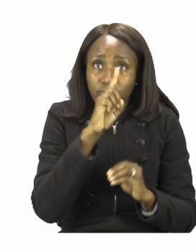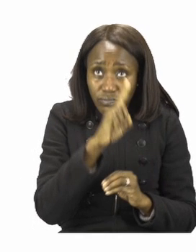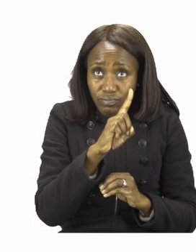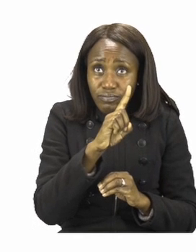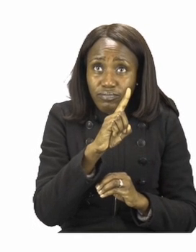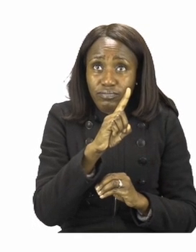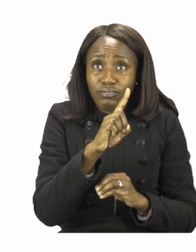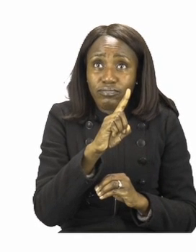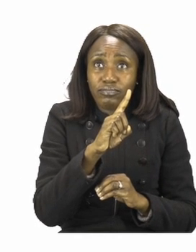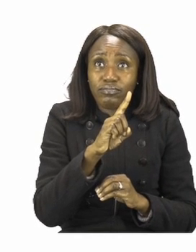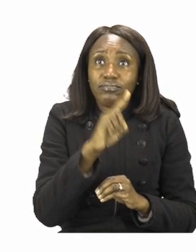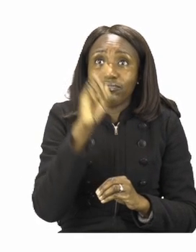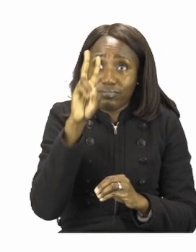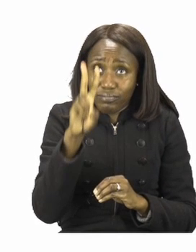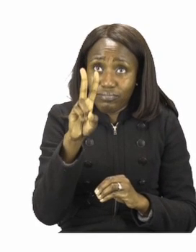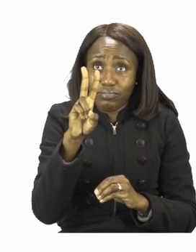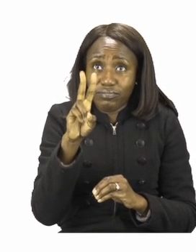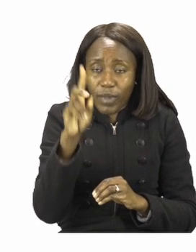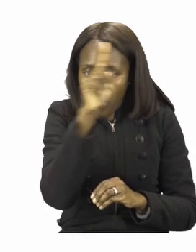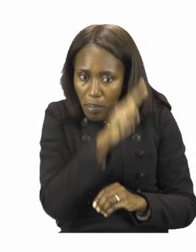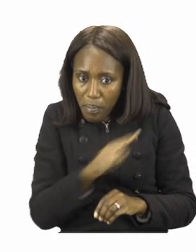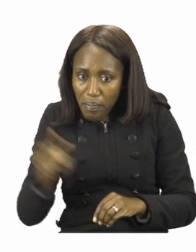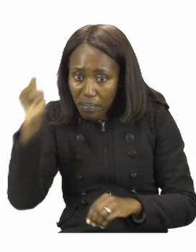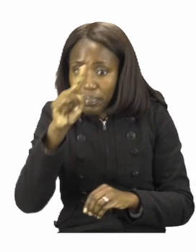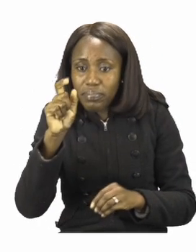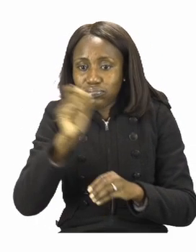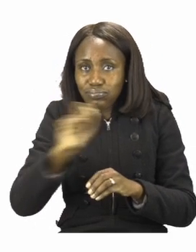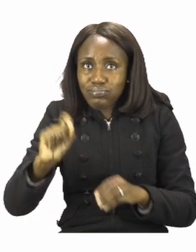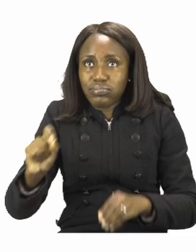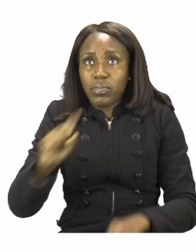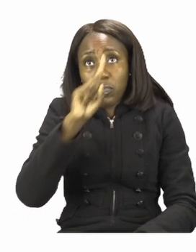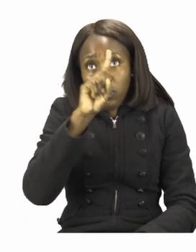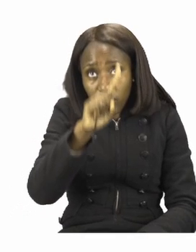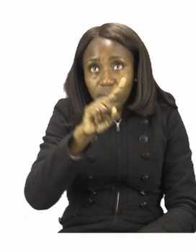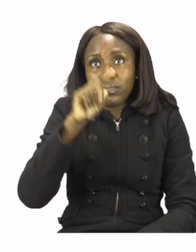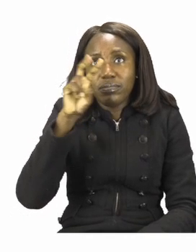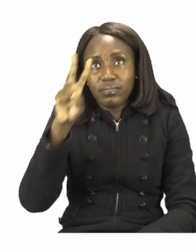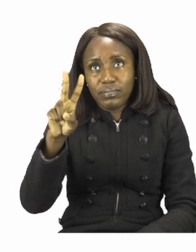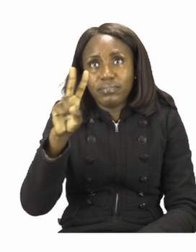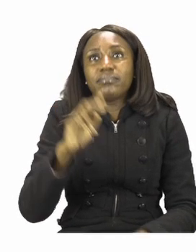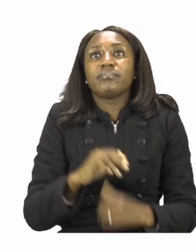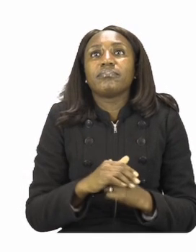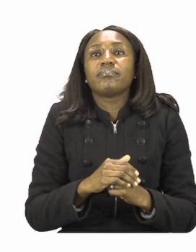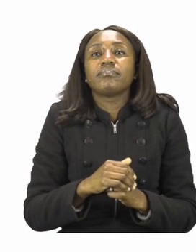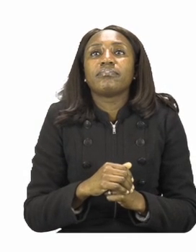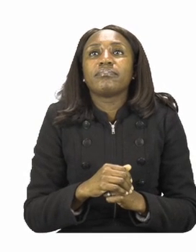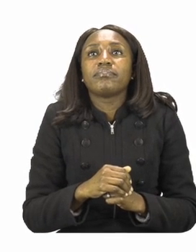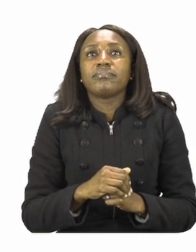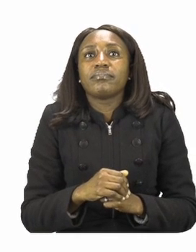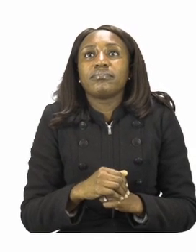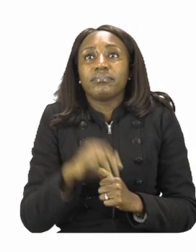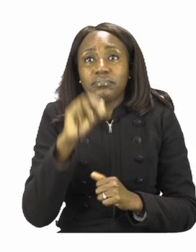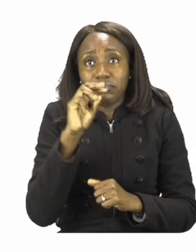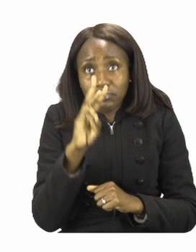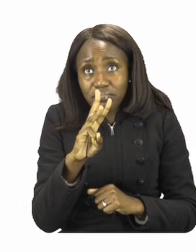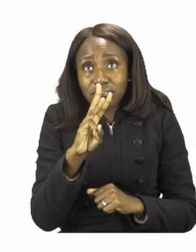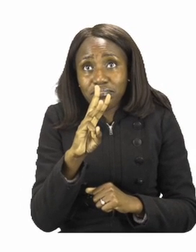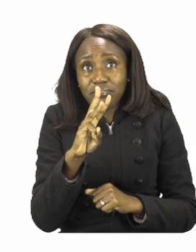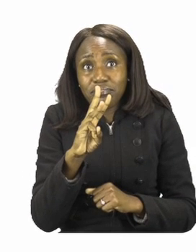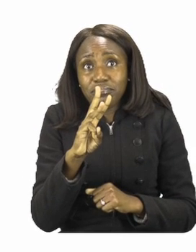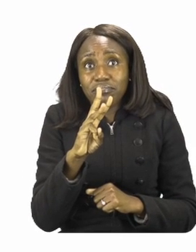2 inside the circle, and then we're going to write the numbers 3 and